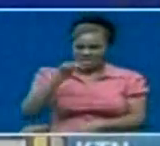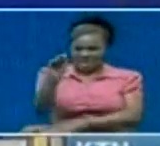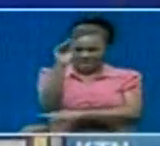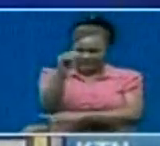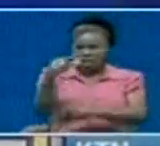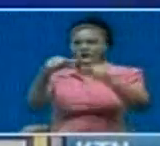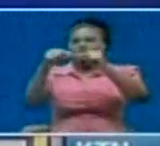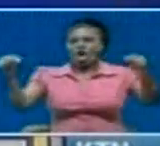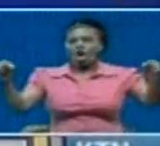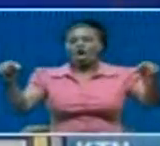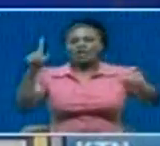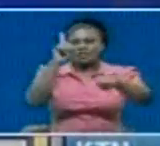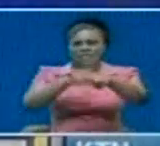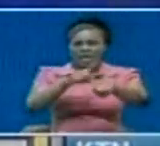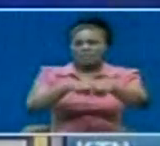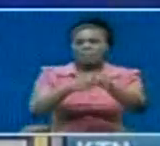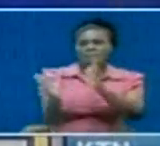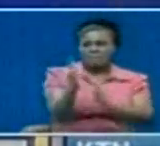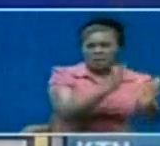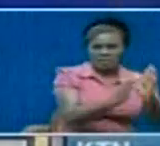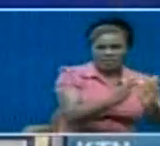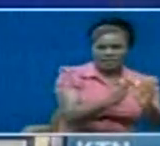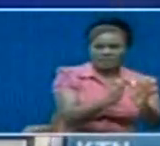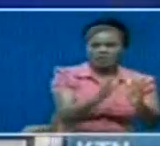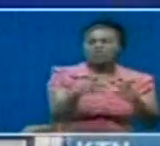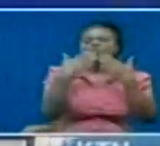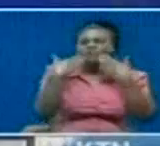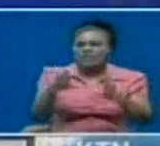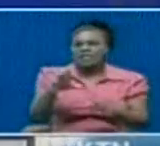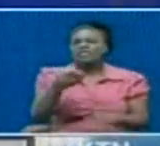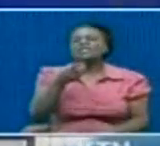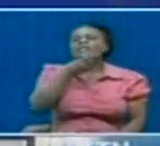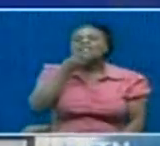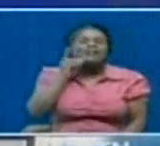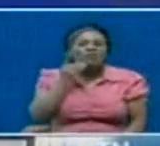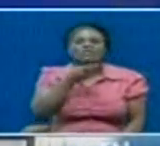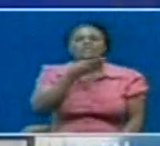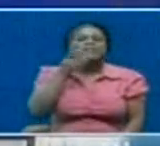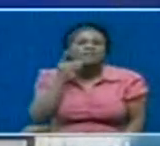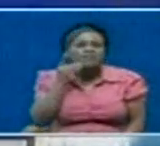a long-term plan. We have a long-term plan. The ending drought emergency strategy is a